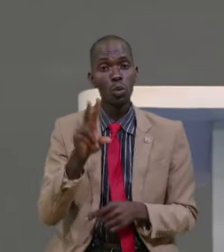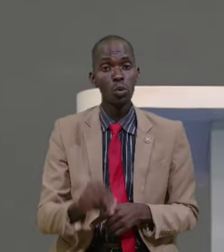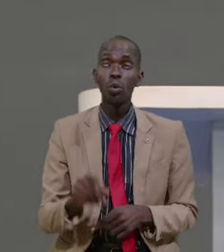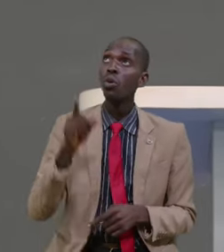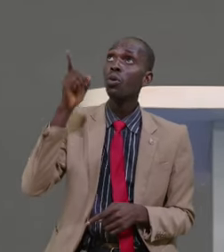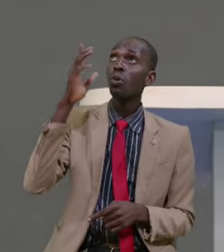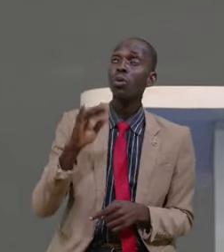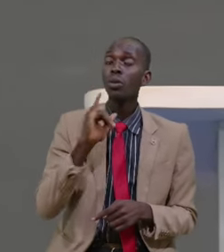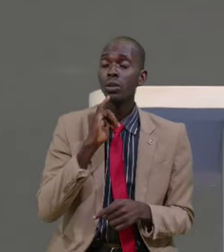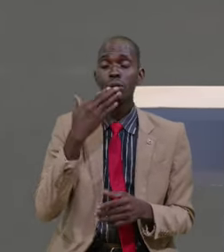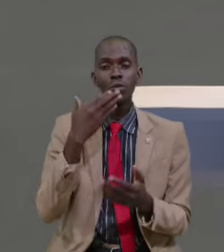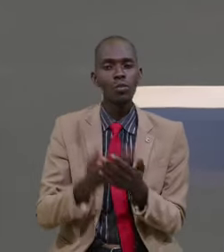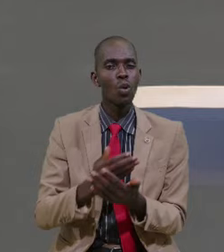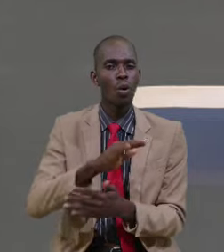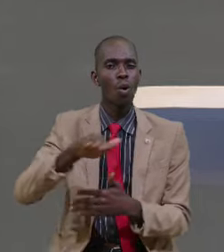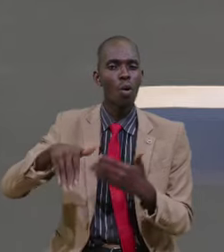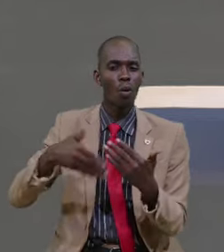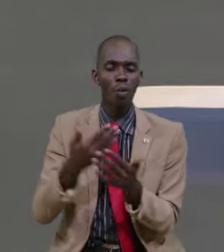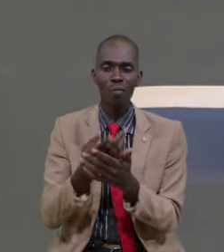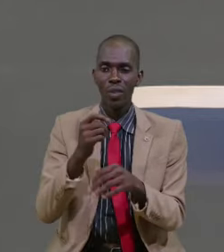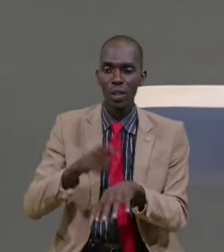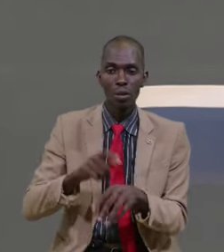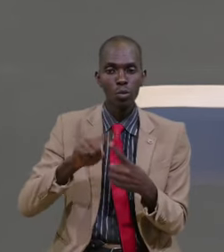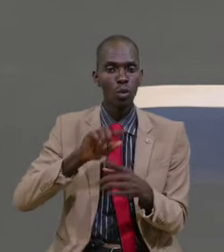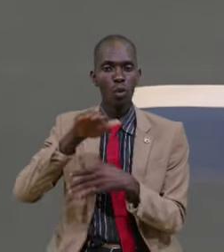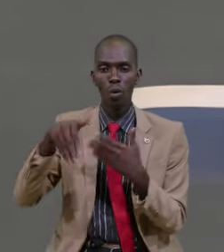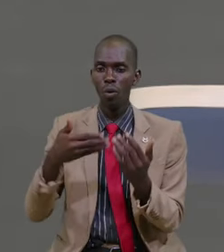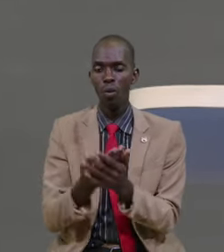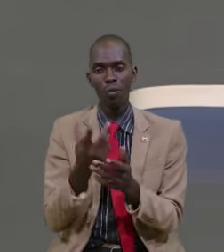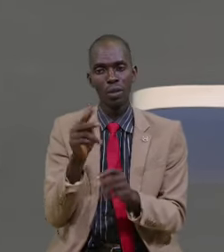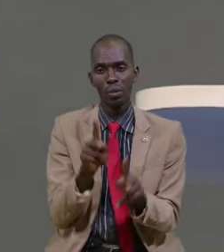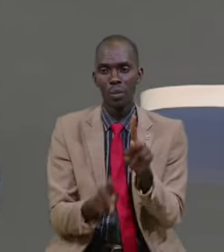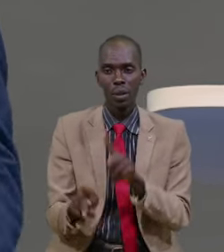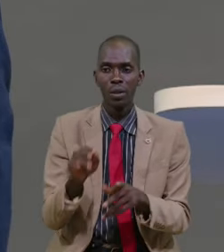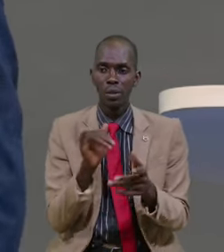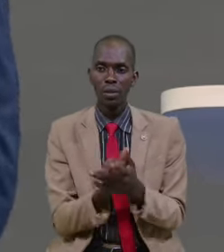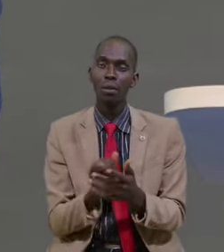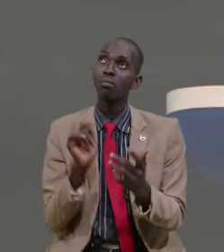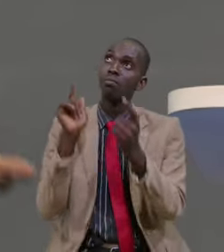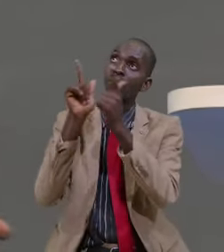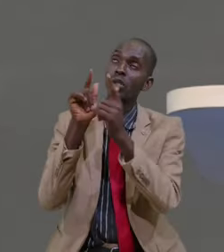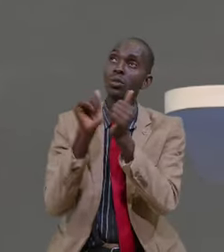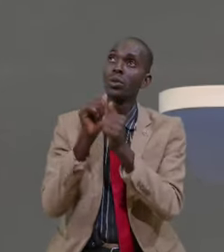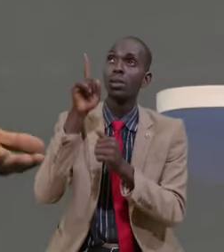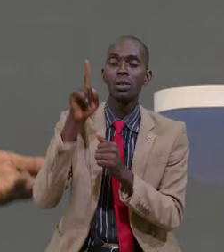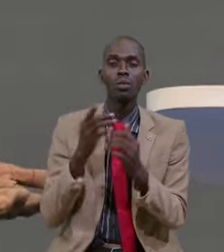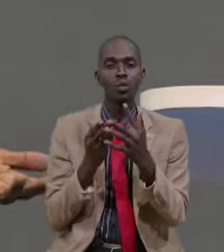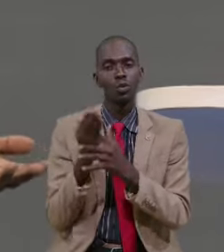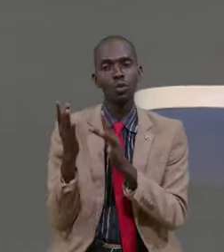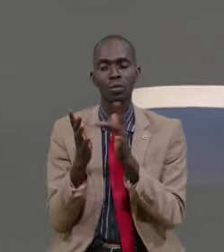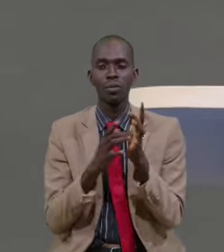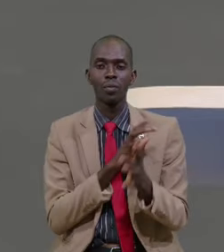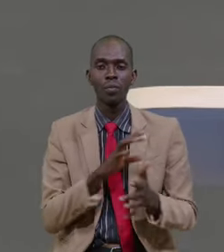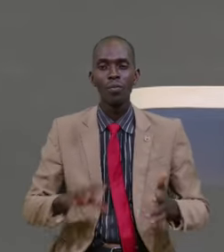all the time to all the people that come to him through Jesus Christ. That's